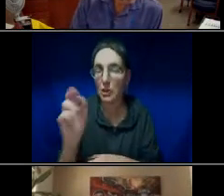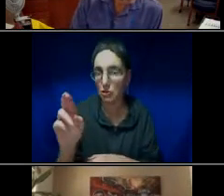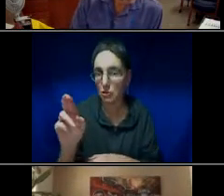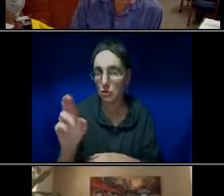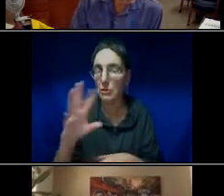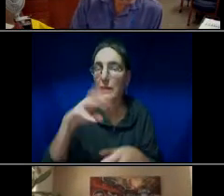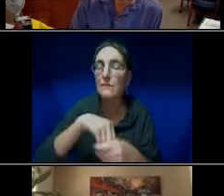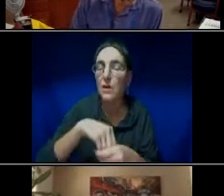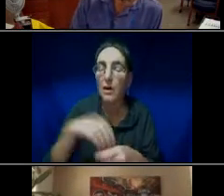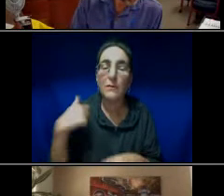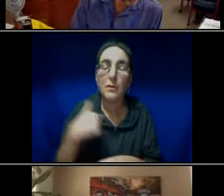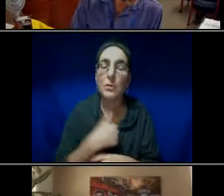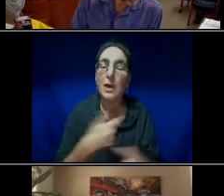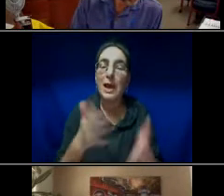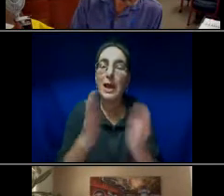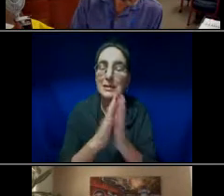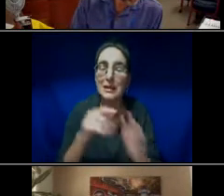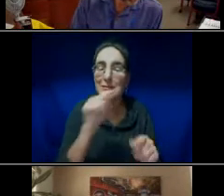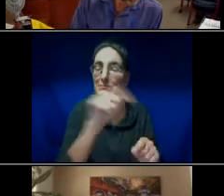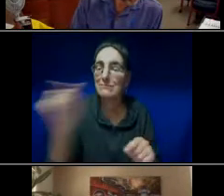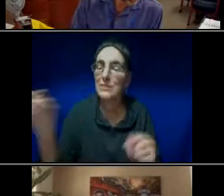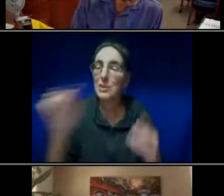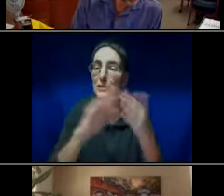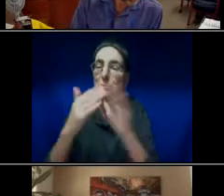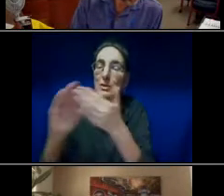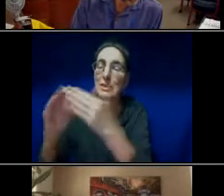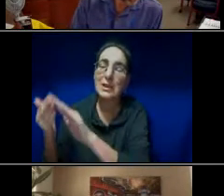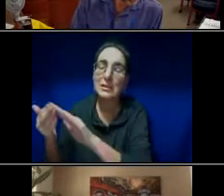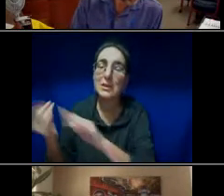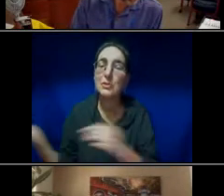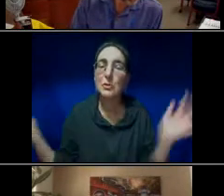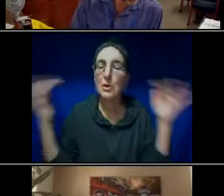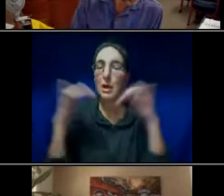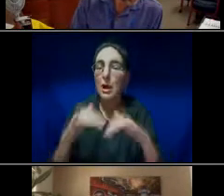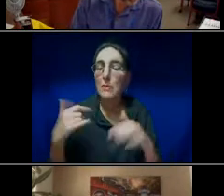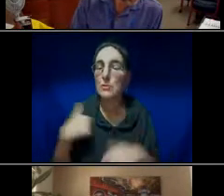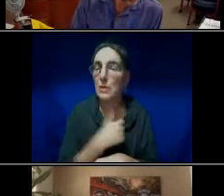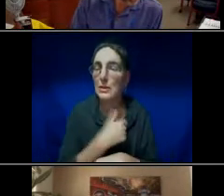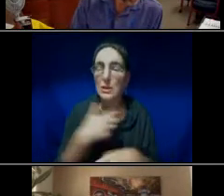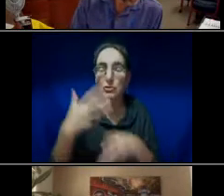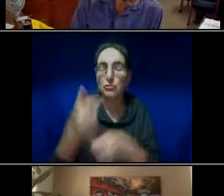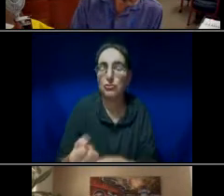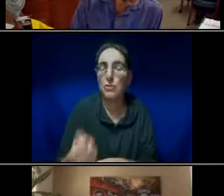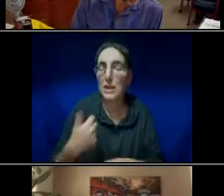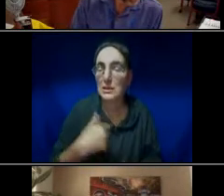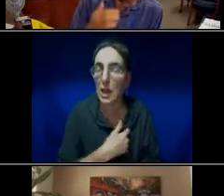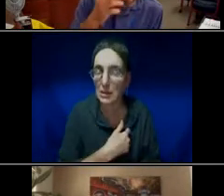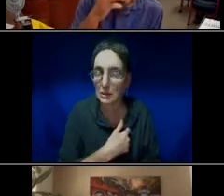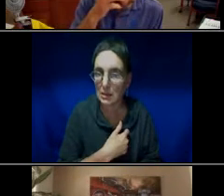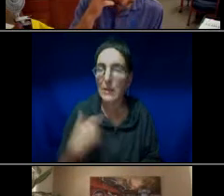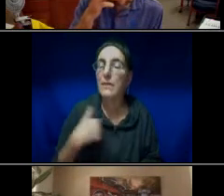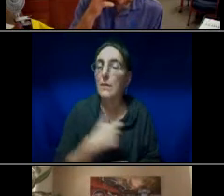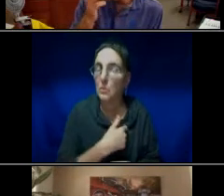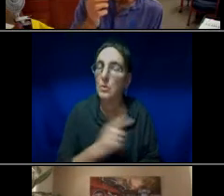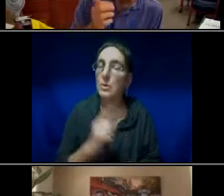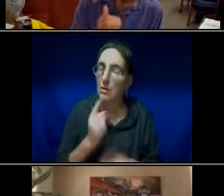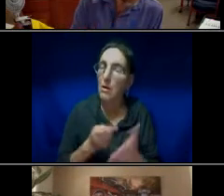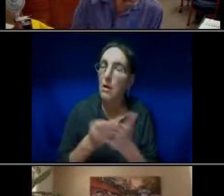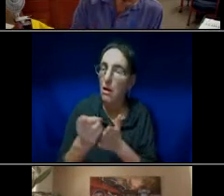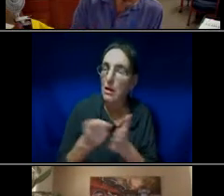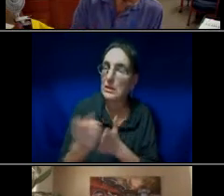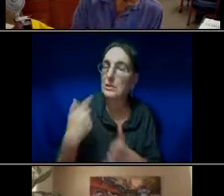we're asking these communities to come to us and to trust us that we're genuine in our